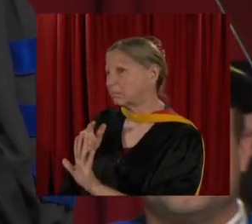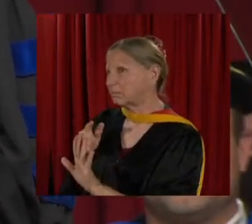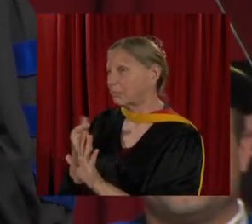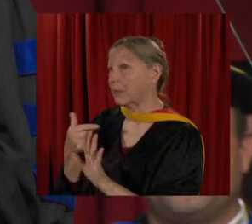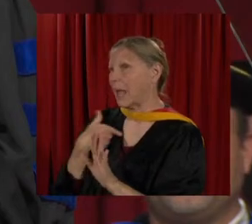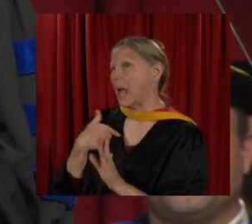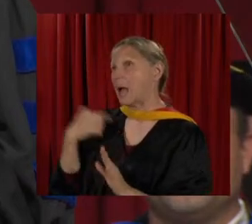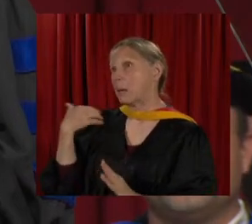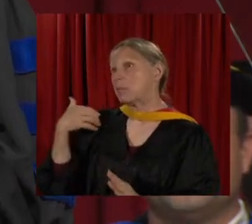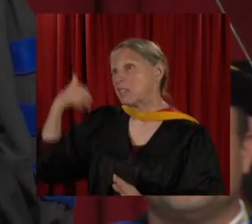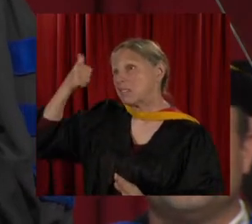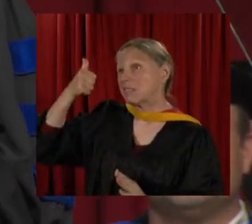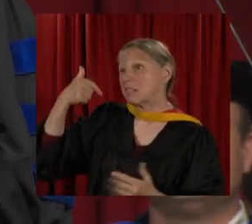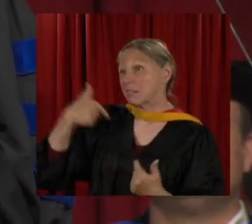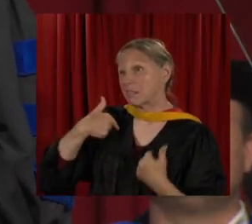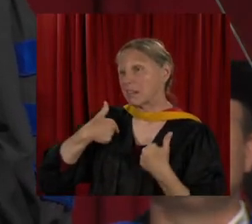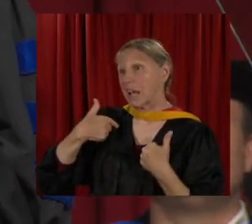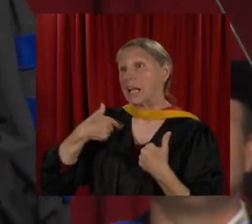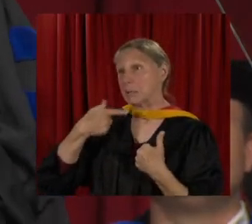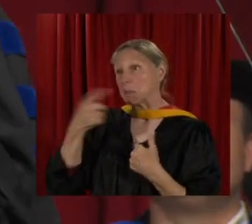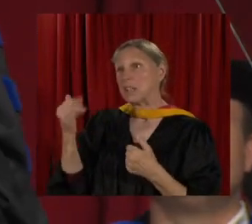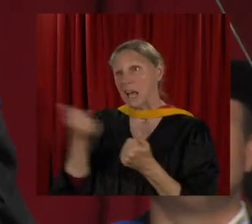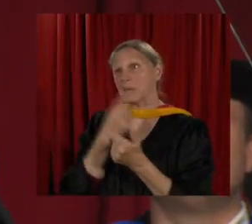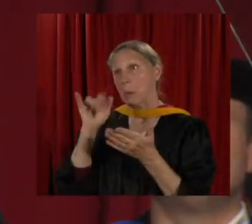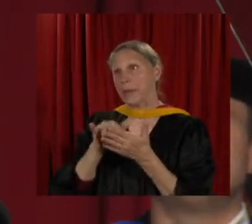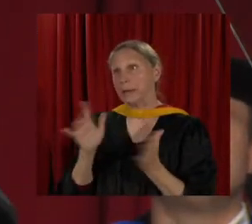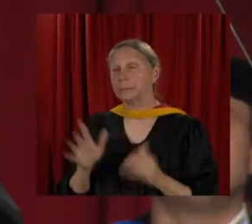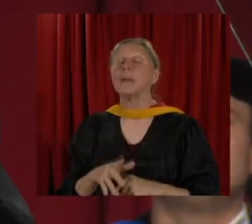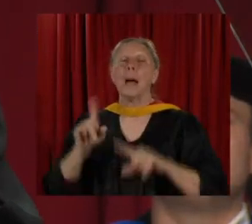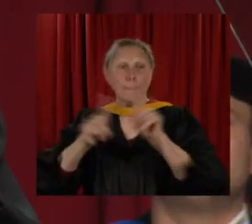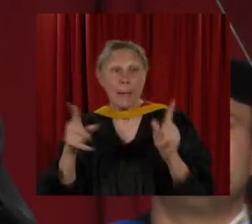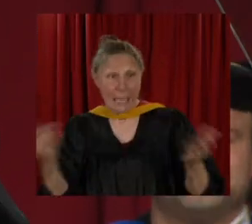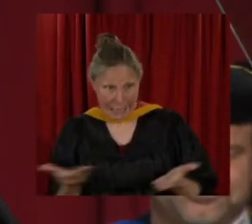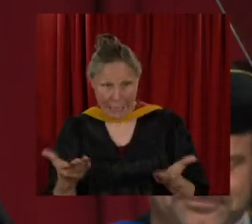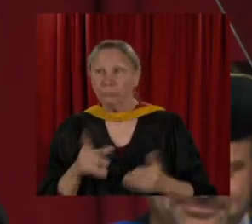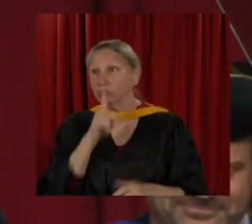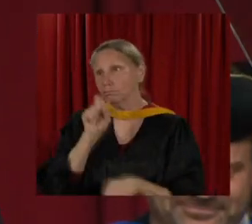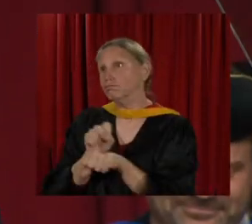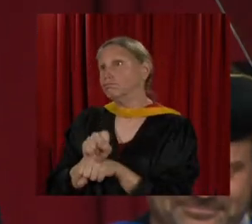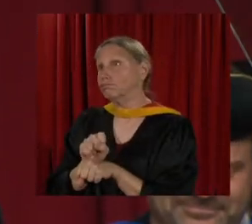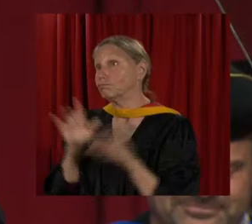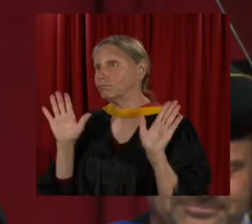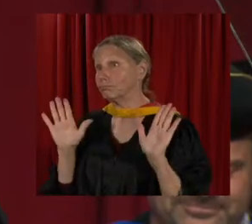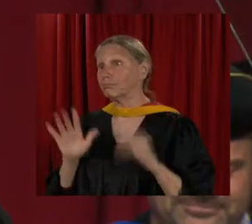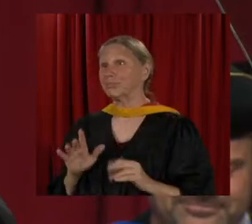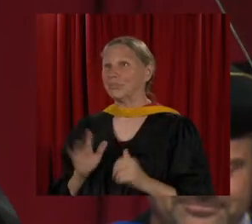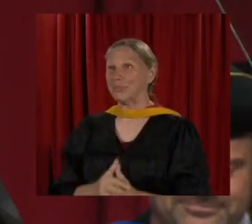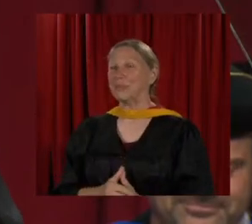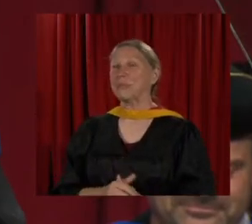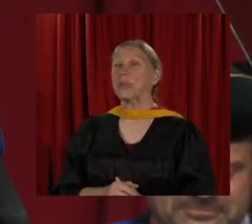the chancellor and it's what I should say. But I mean it here. I mean it here.